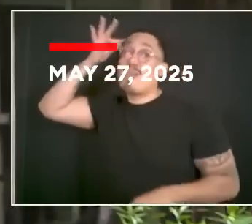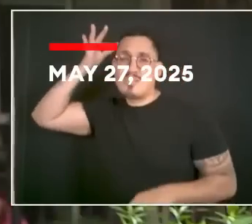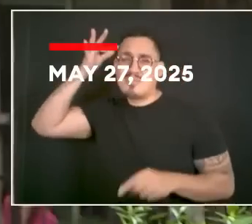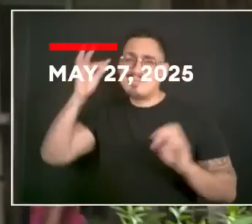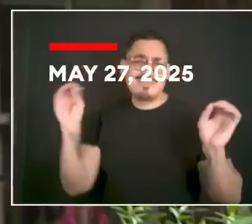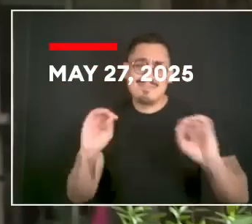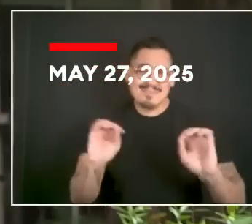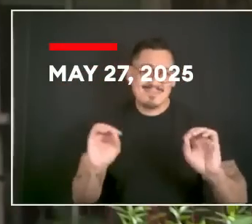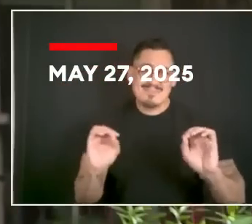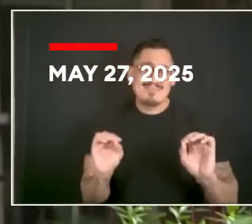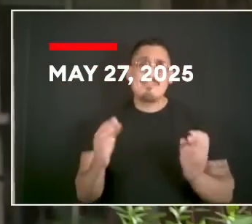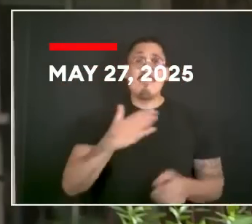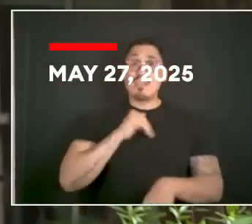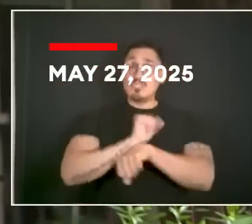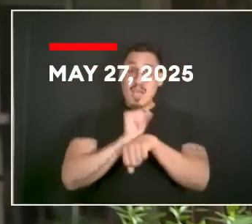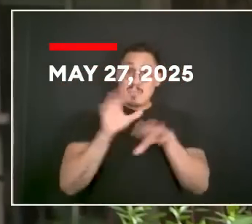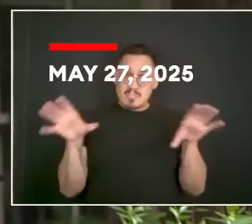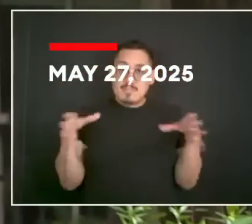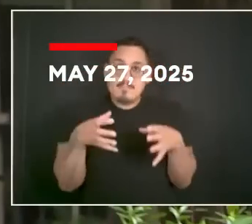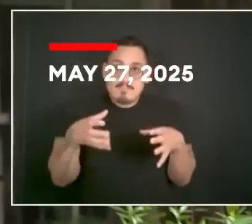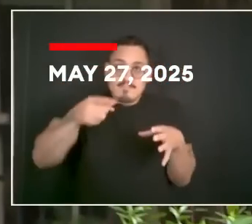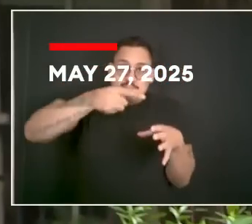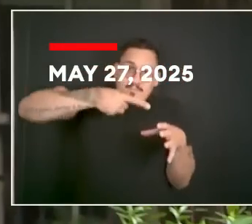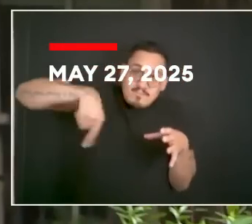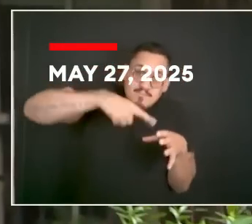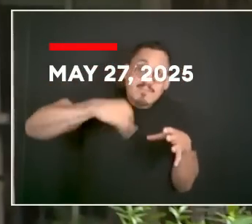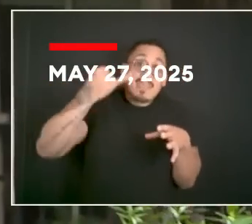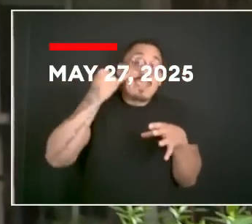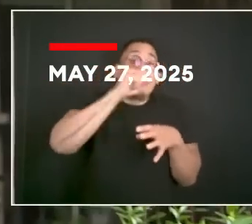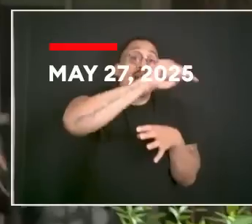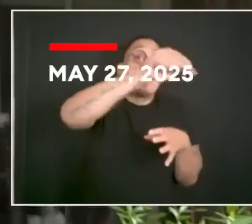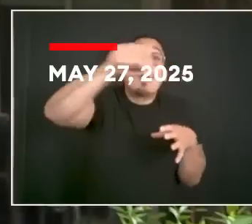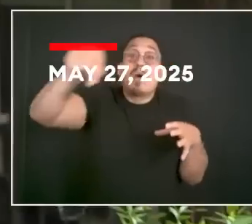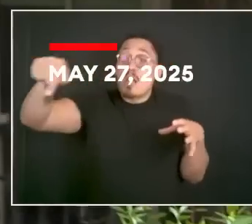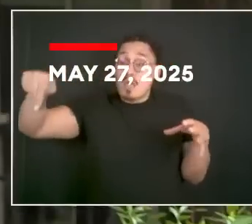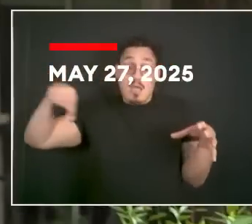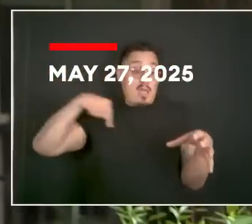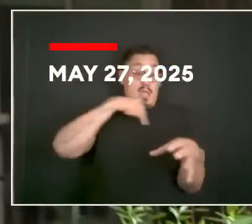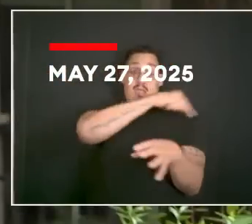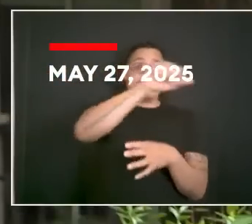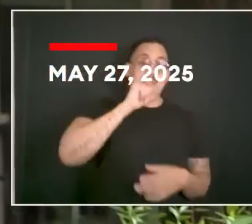of my job, you need to go to those agencies that handle those. Tell me something, did anyone you call ICE?